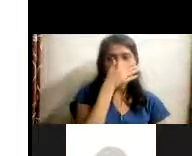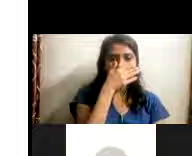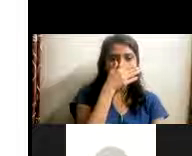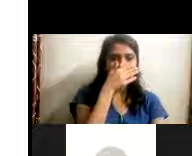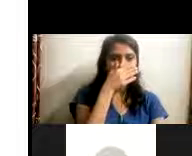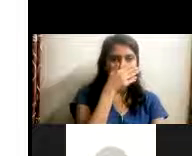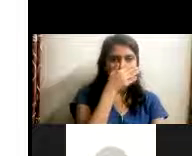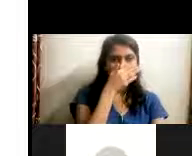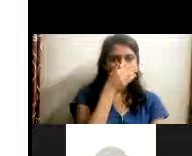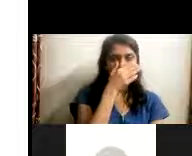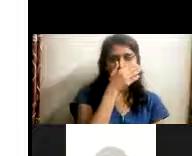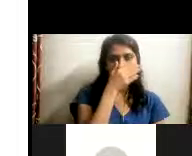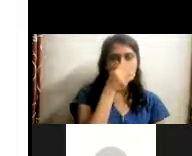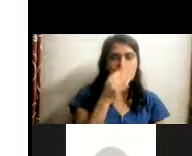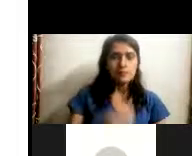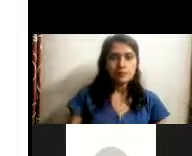Previous slide.